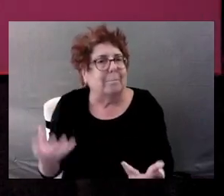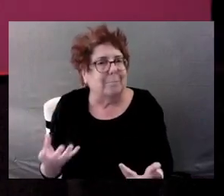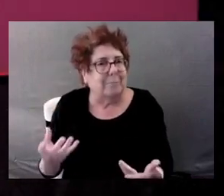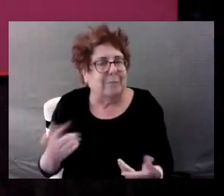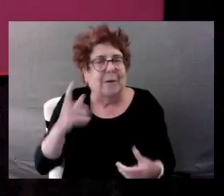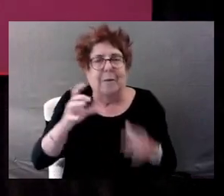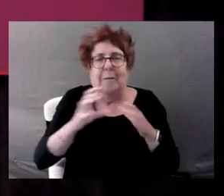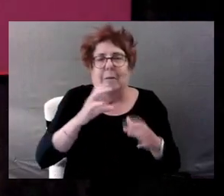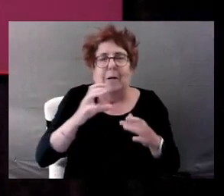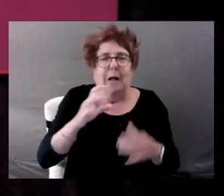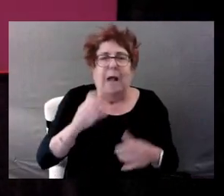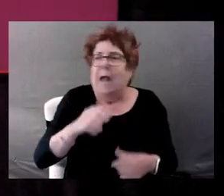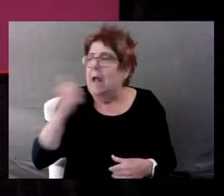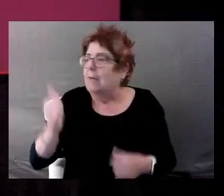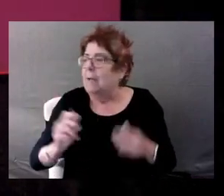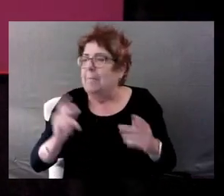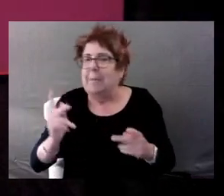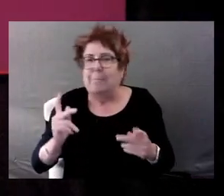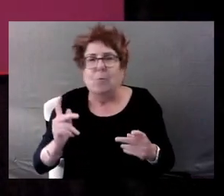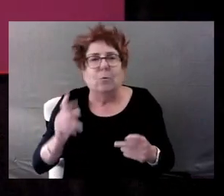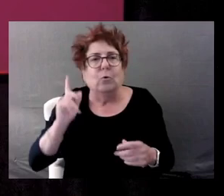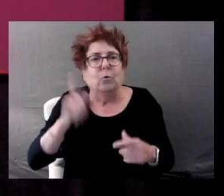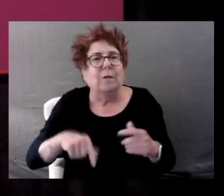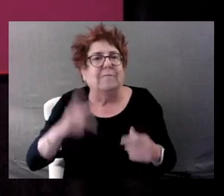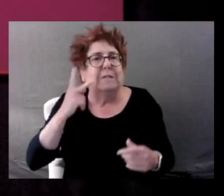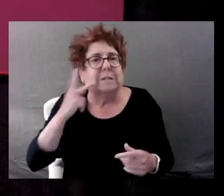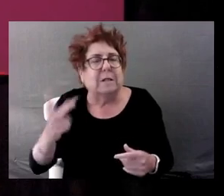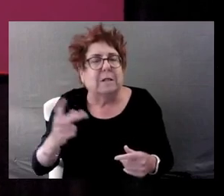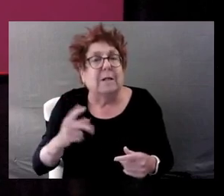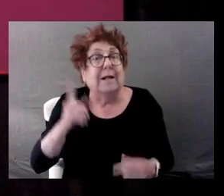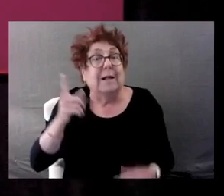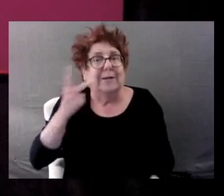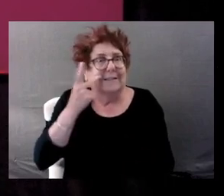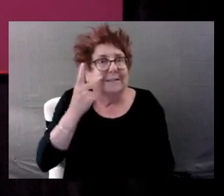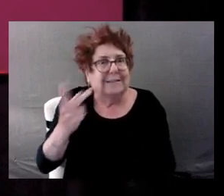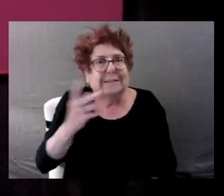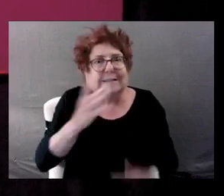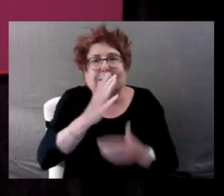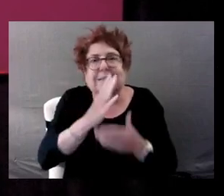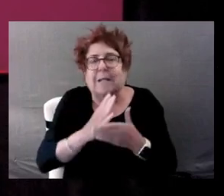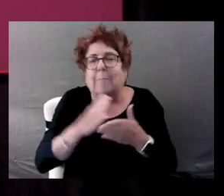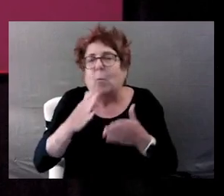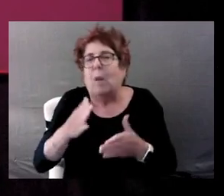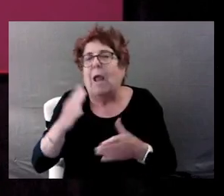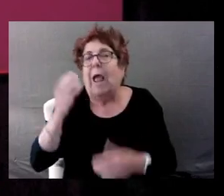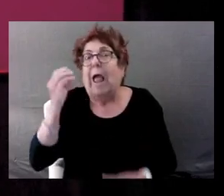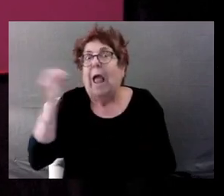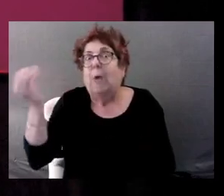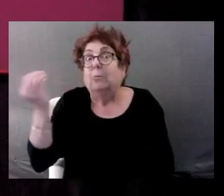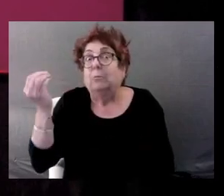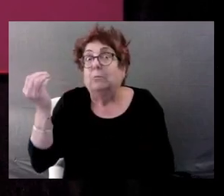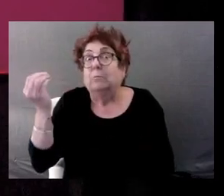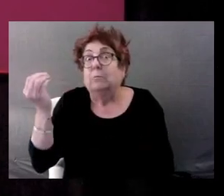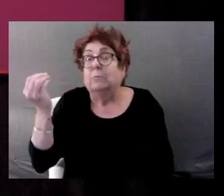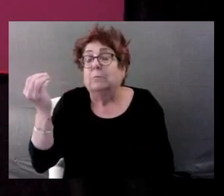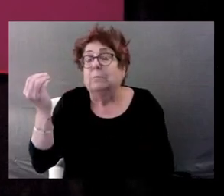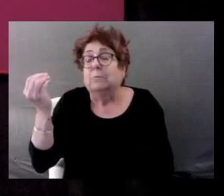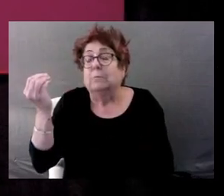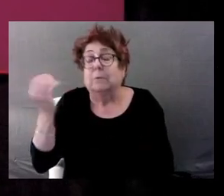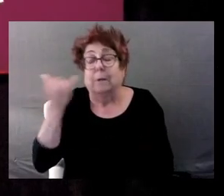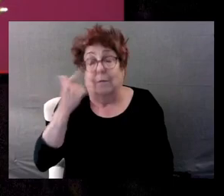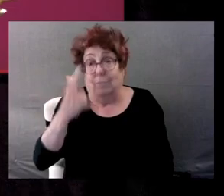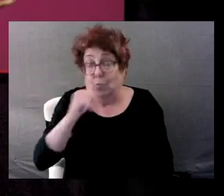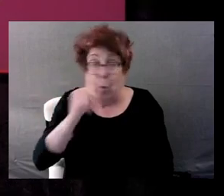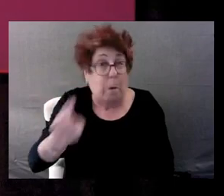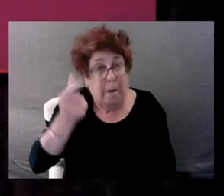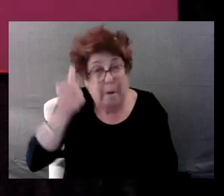out, they could see some way out. That is what you have the opportunity to do. So if you don't remember